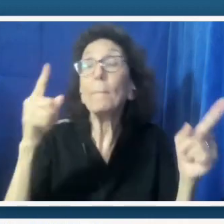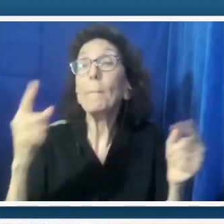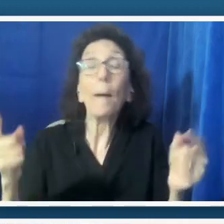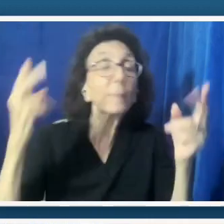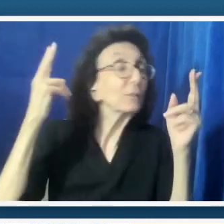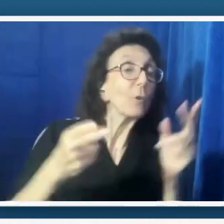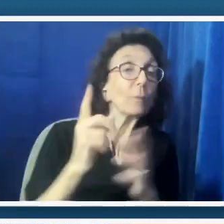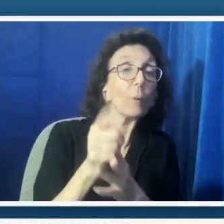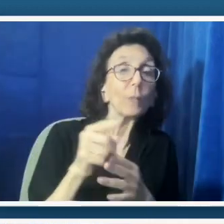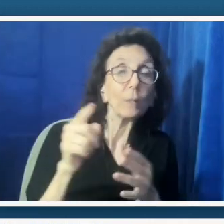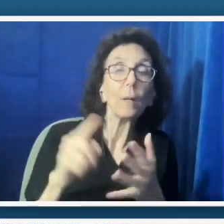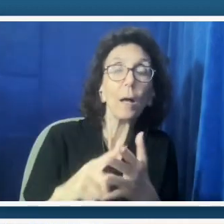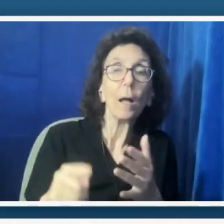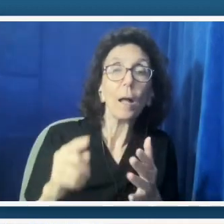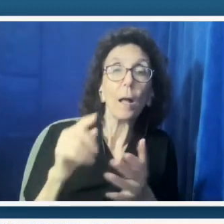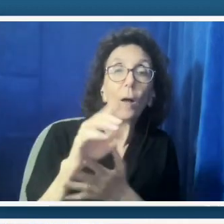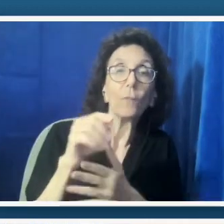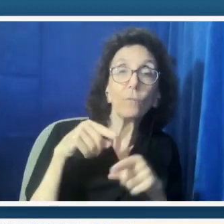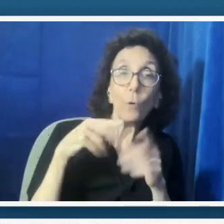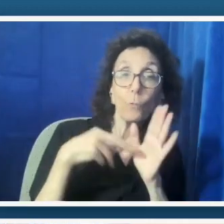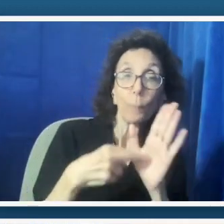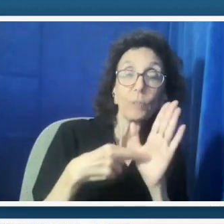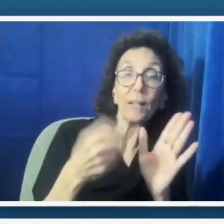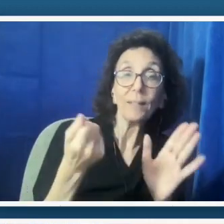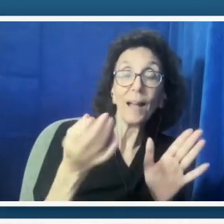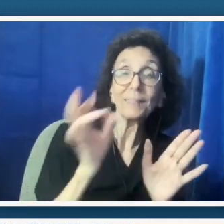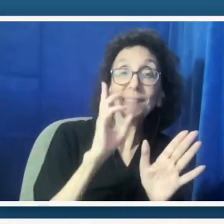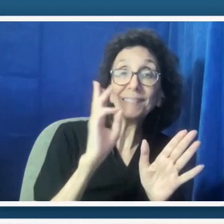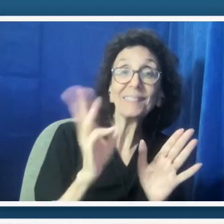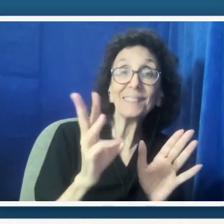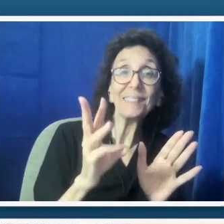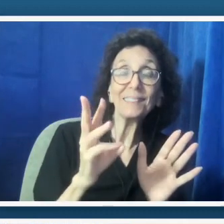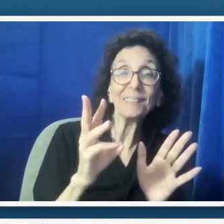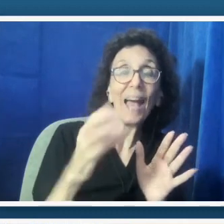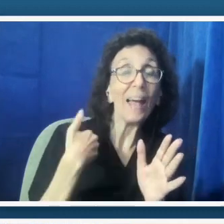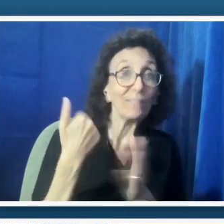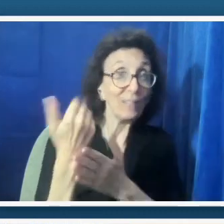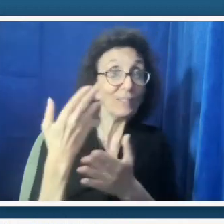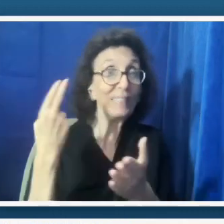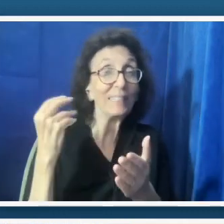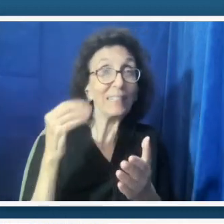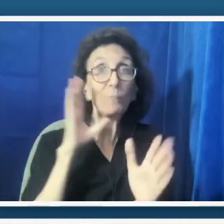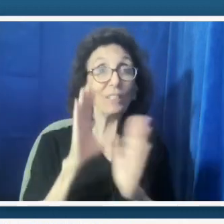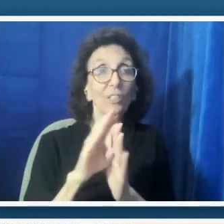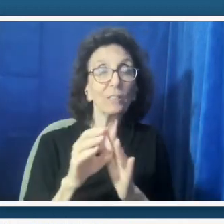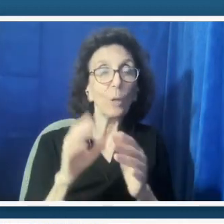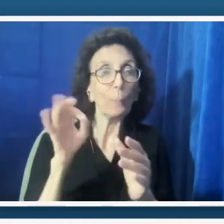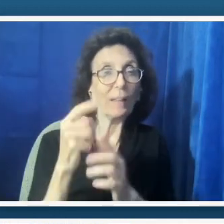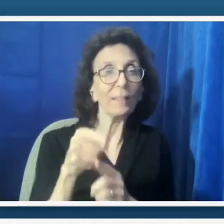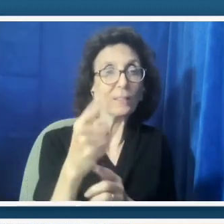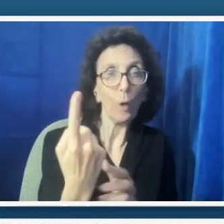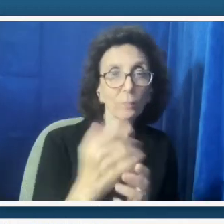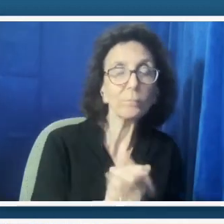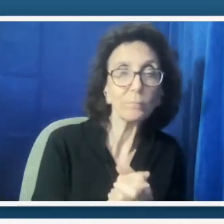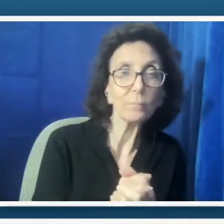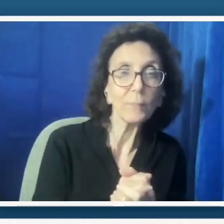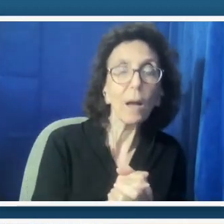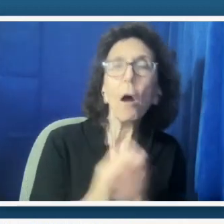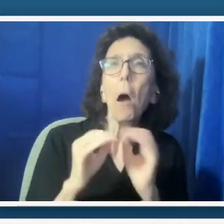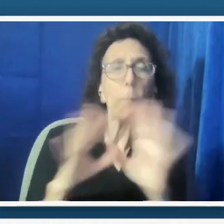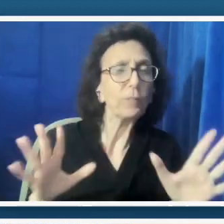of the 15 images selected to represent the 1960s. I don't think any of us would argue that the Vietnam War was